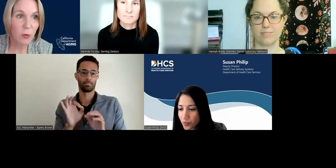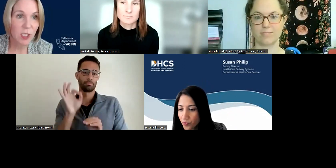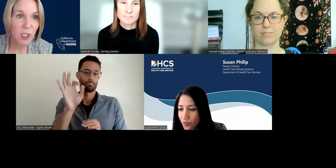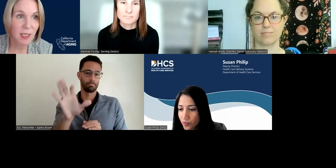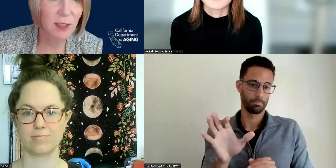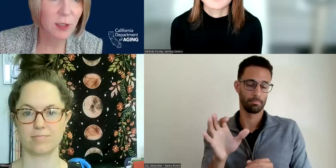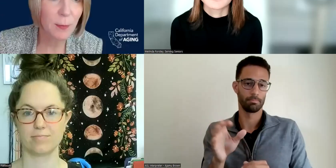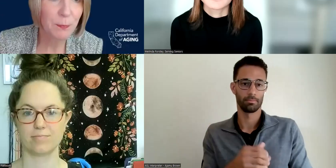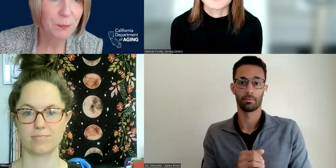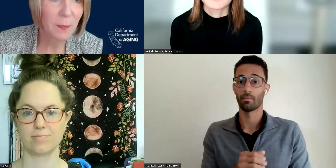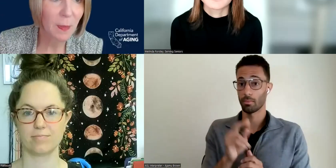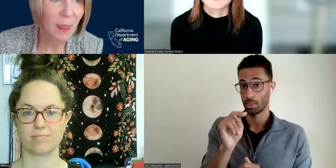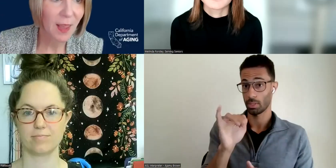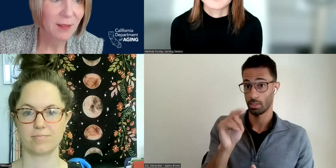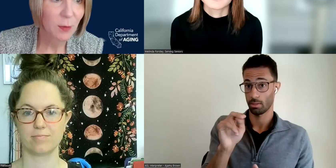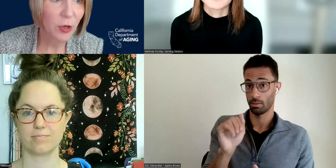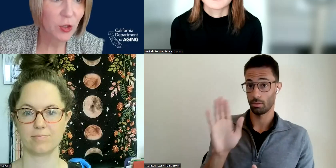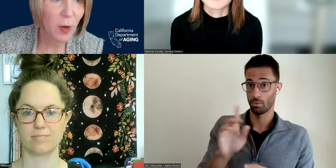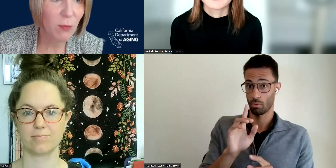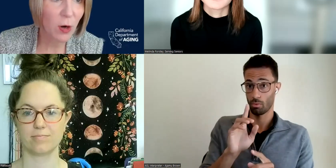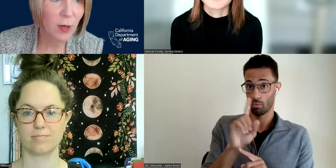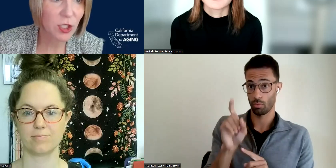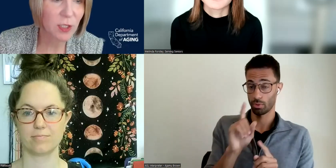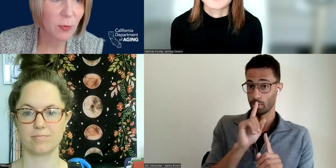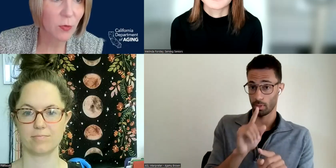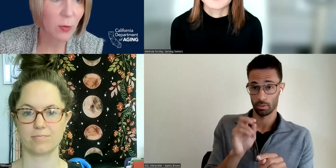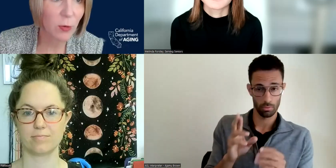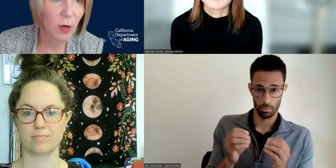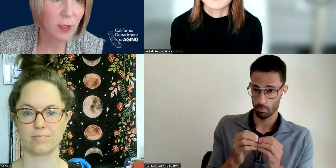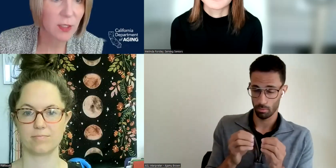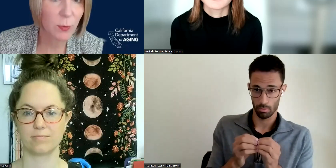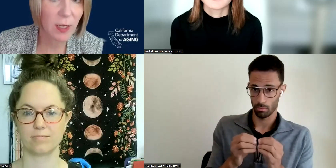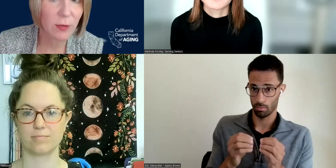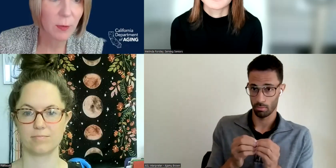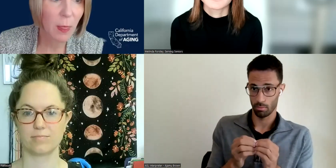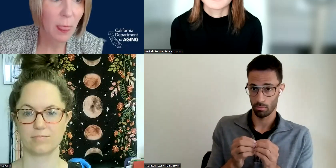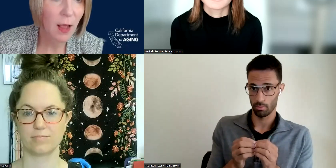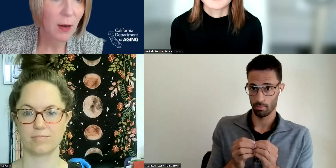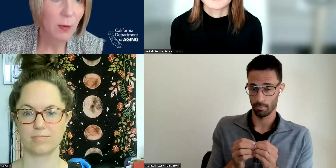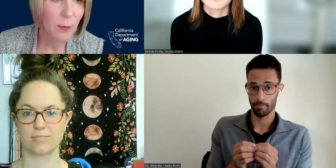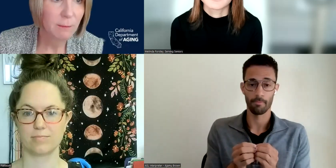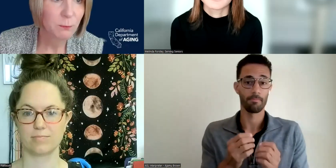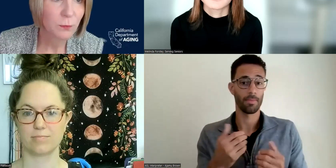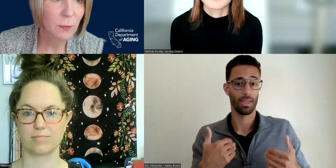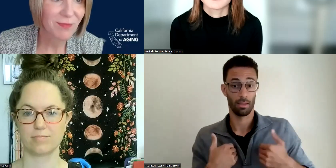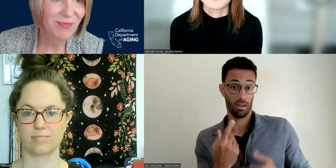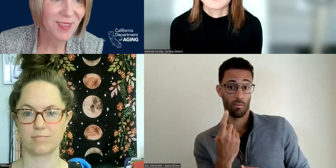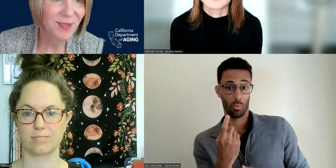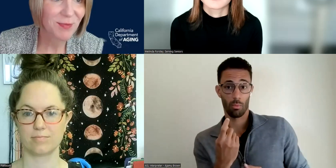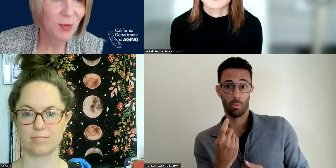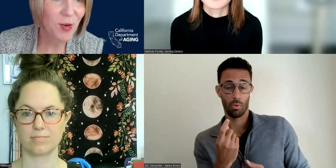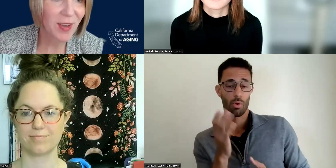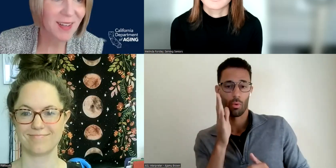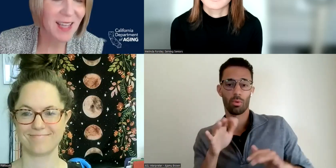your questions answered? Or do you have more questions before we move on? If I have another question, I'll put it in